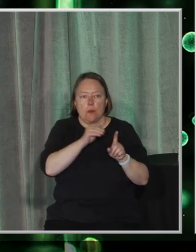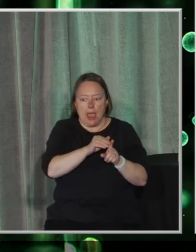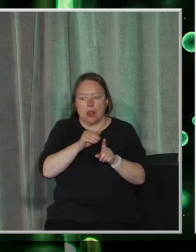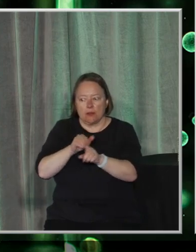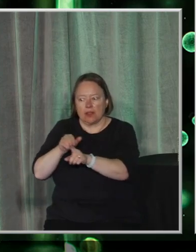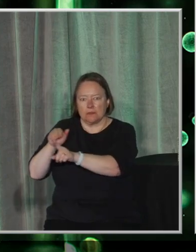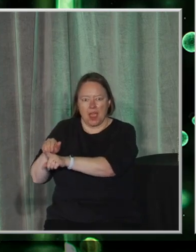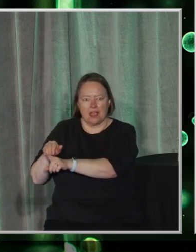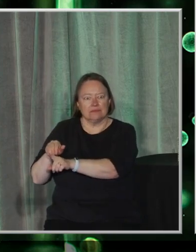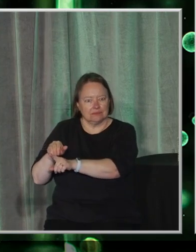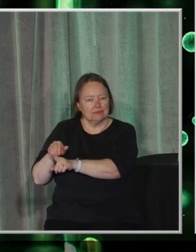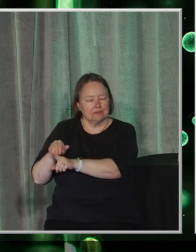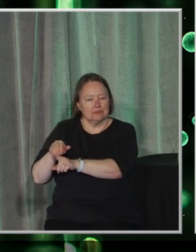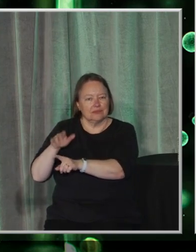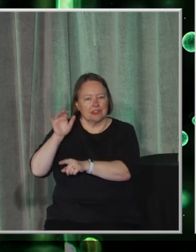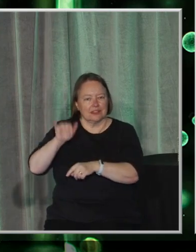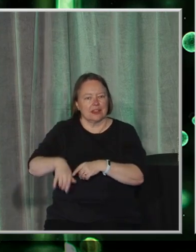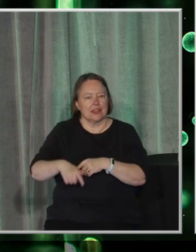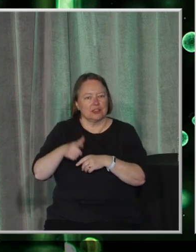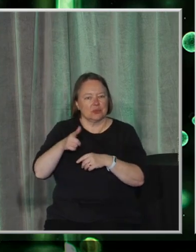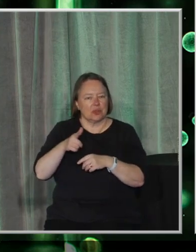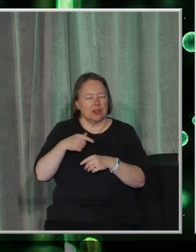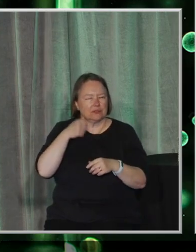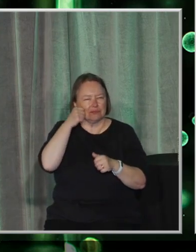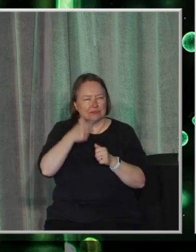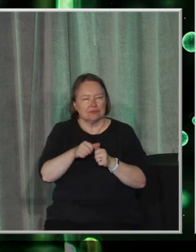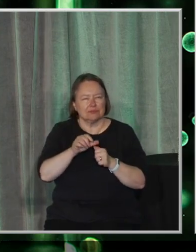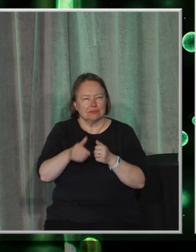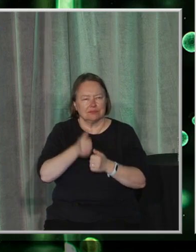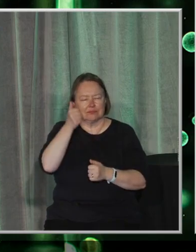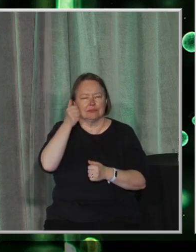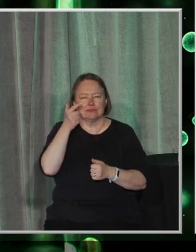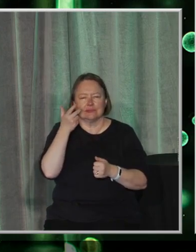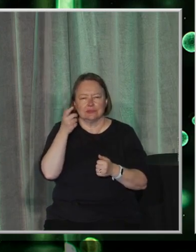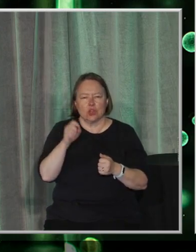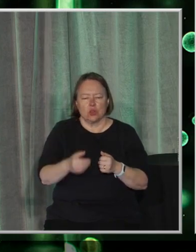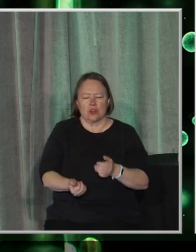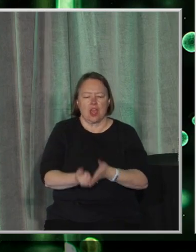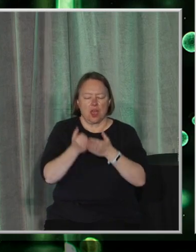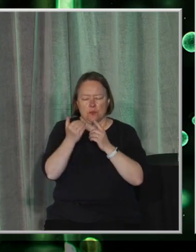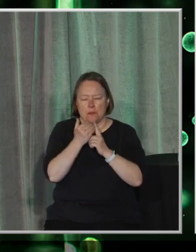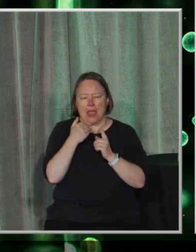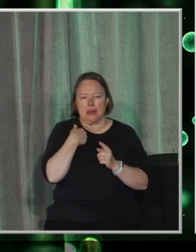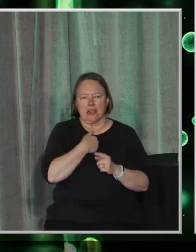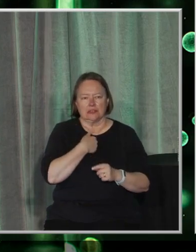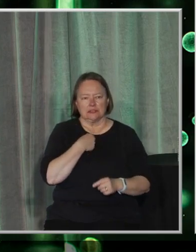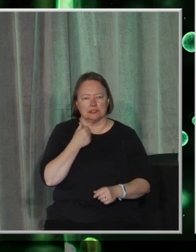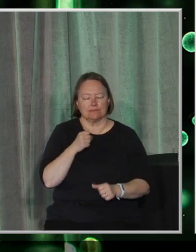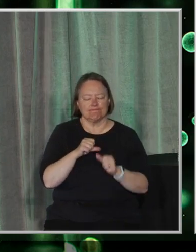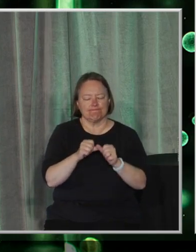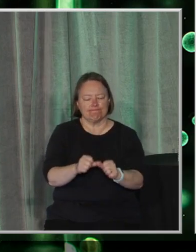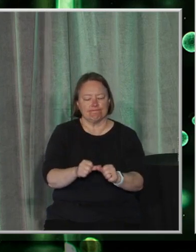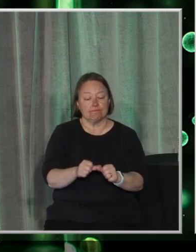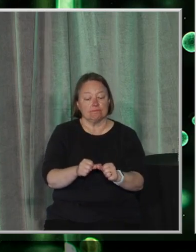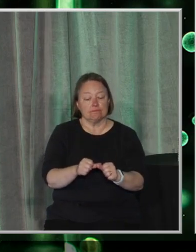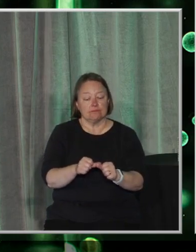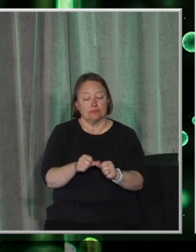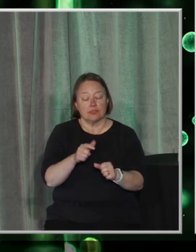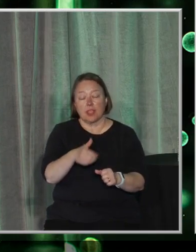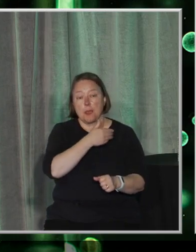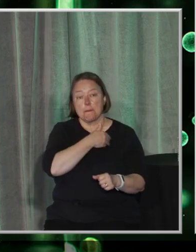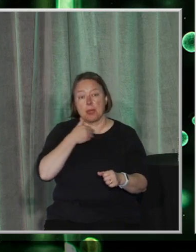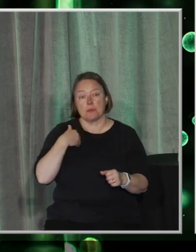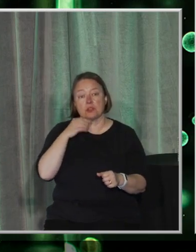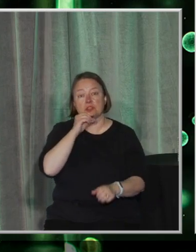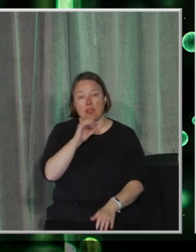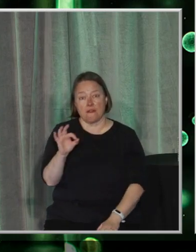that that's what the issue and that's what at stake. Just to kind of keep us reminding. The members of the,